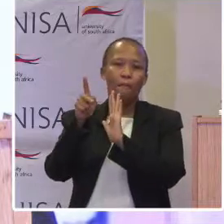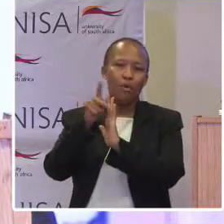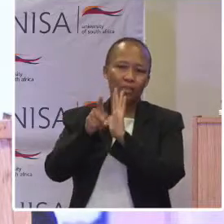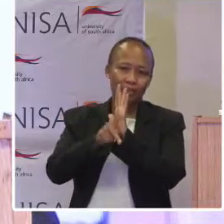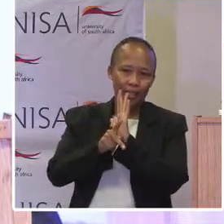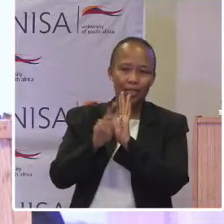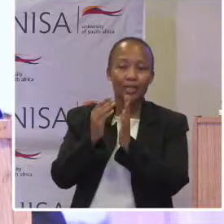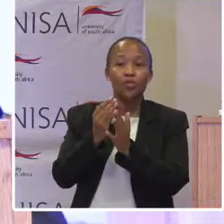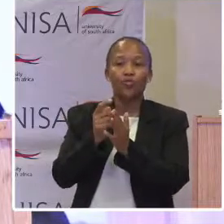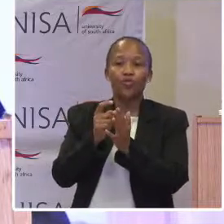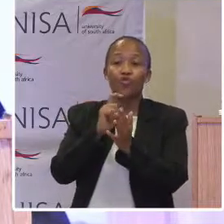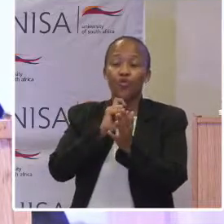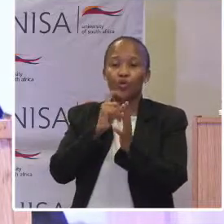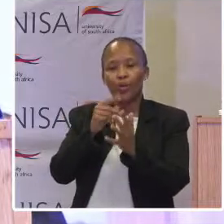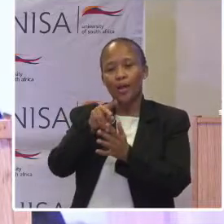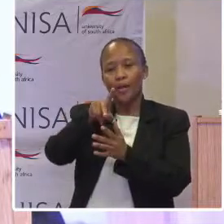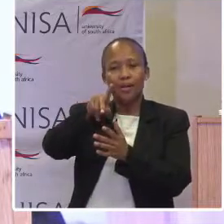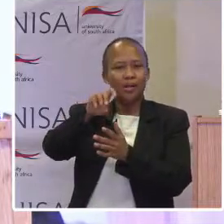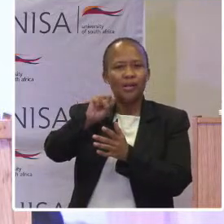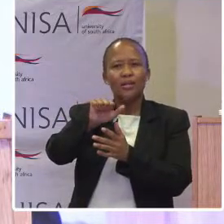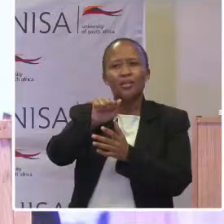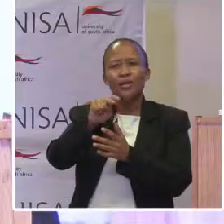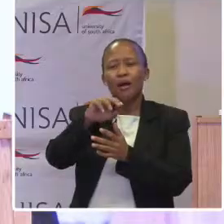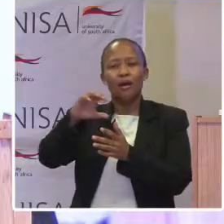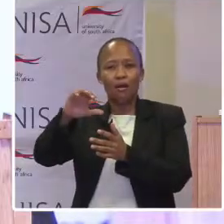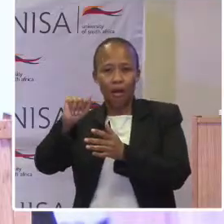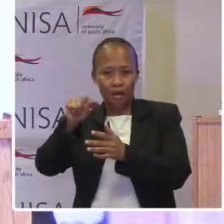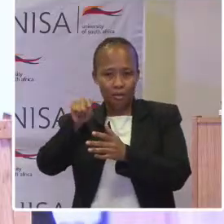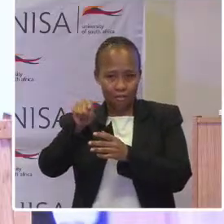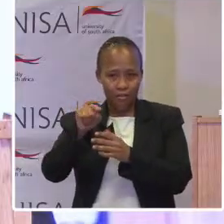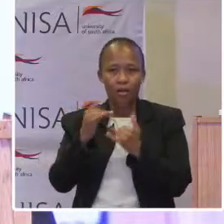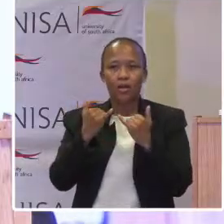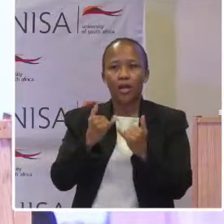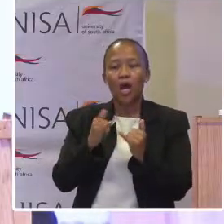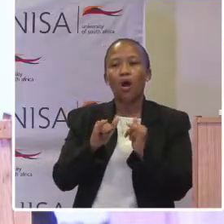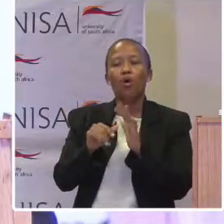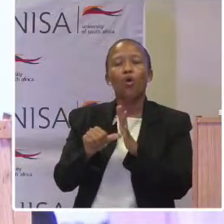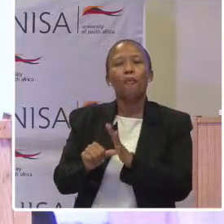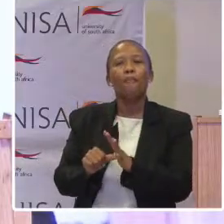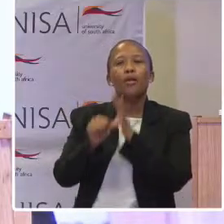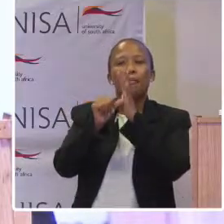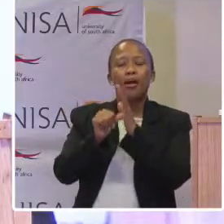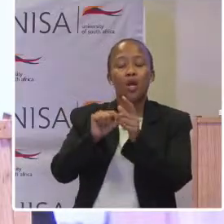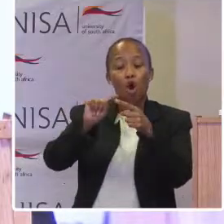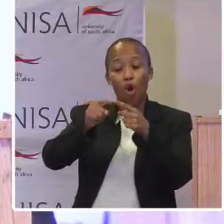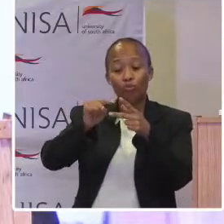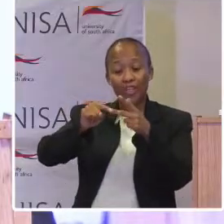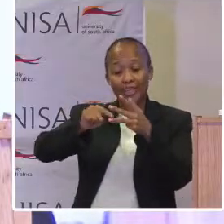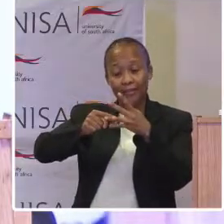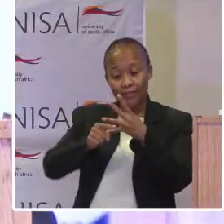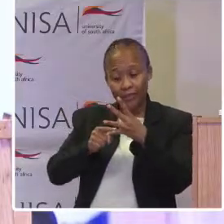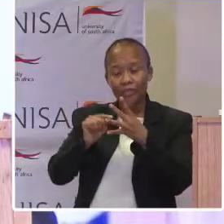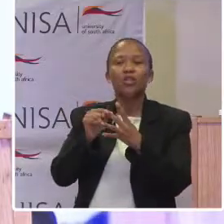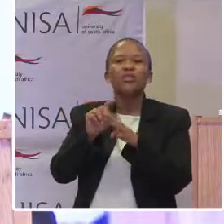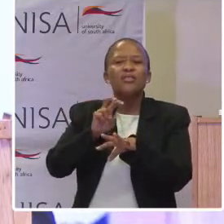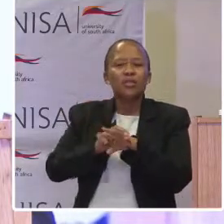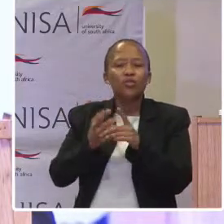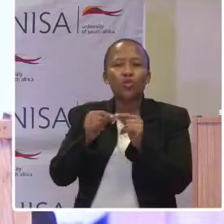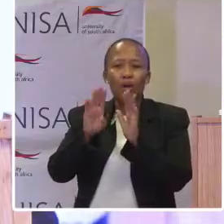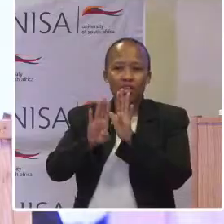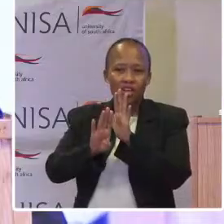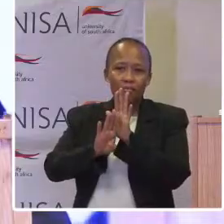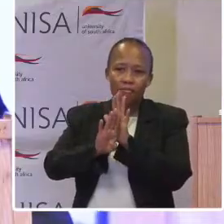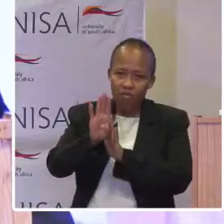are the following. National Space Policy. The primary objectives of the National Space Policy are to improve